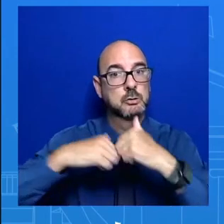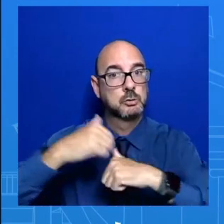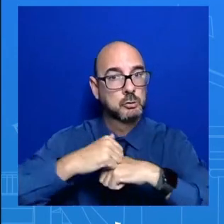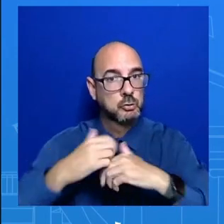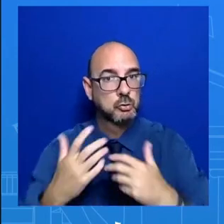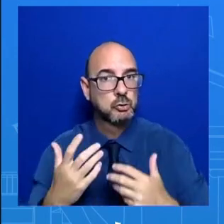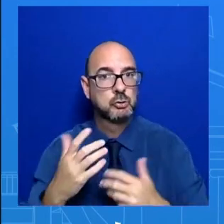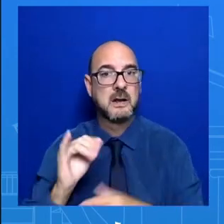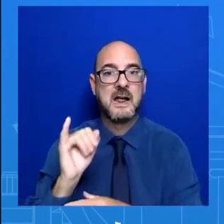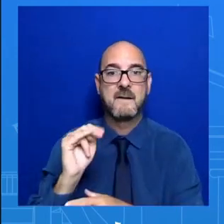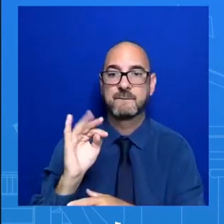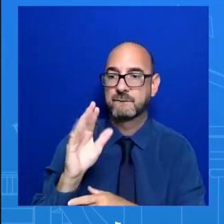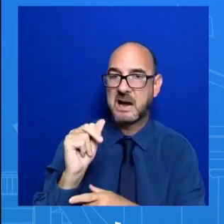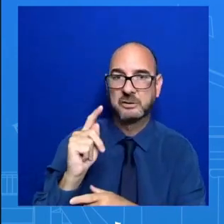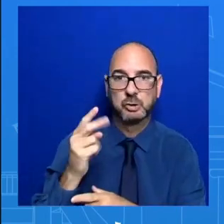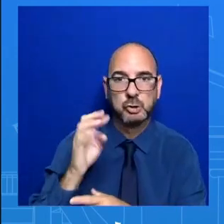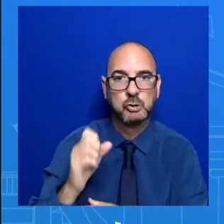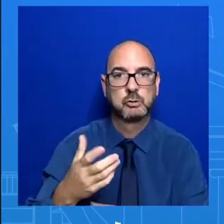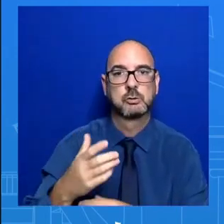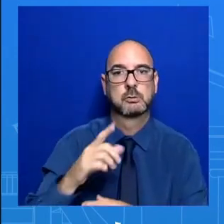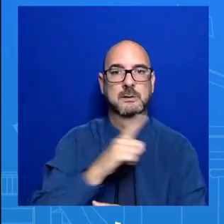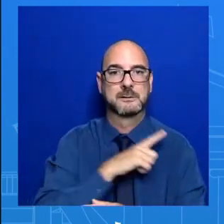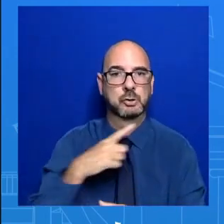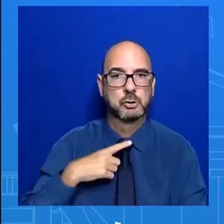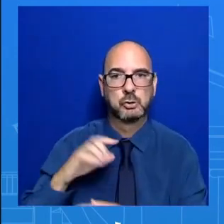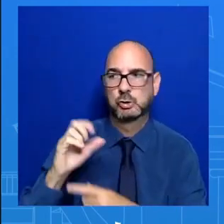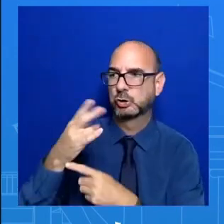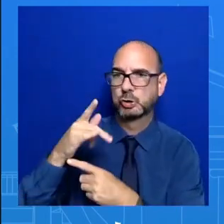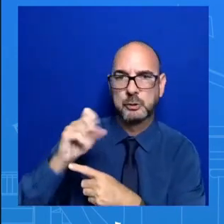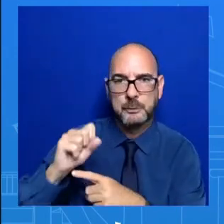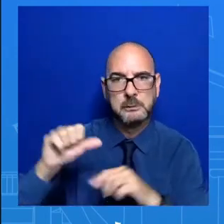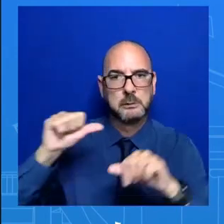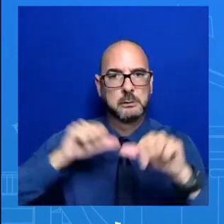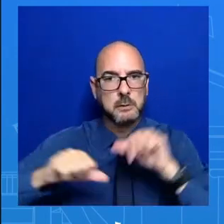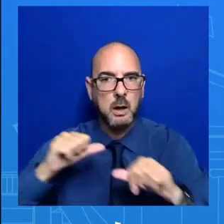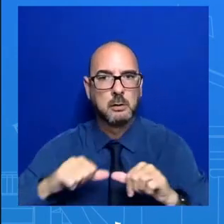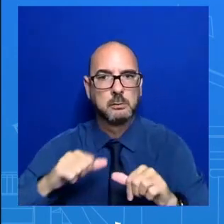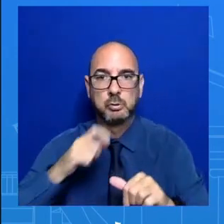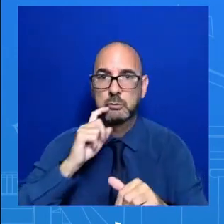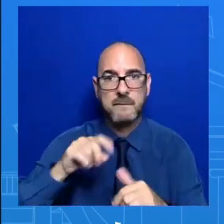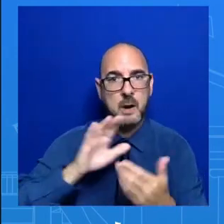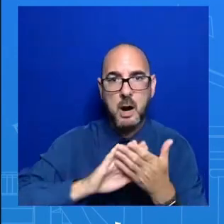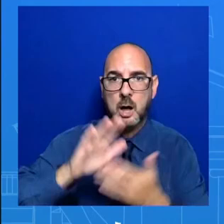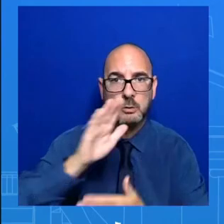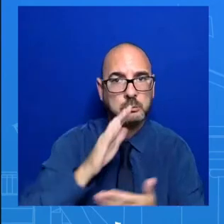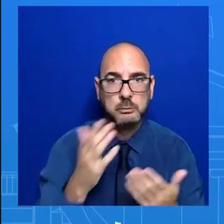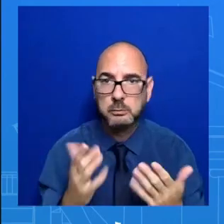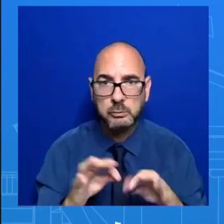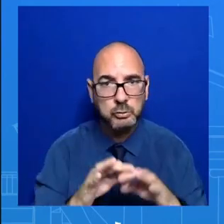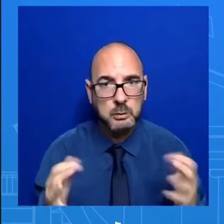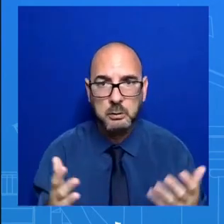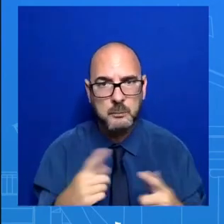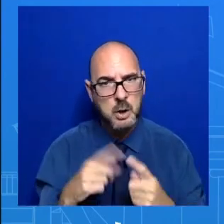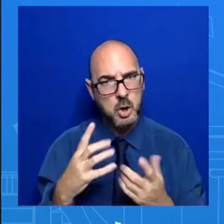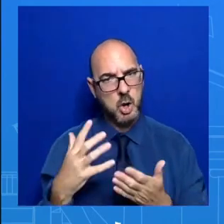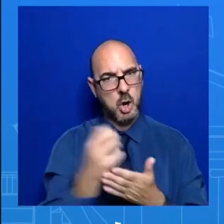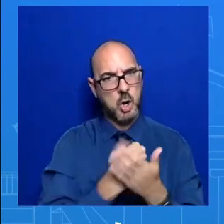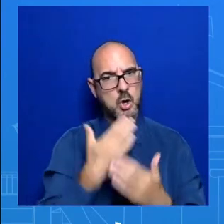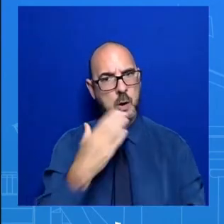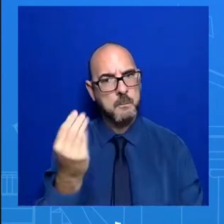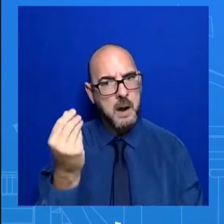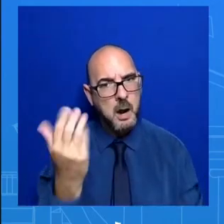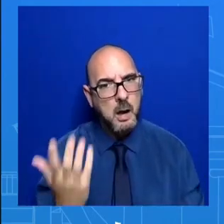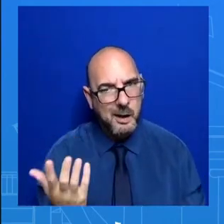good union-paying jobs, that where you don't need a college education, right? Where you can make six figures and actually have that opportunity to start your